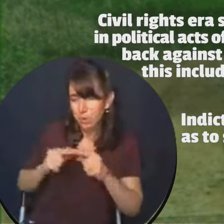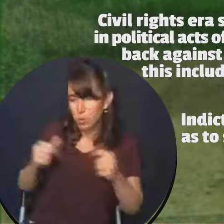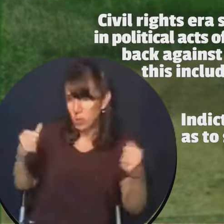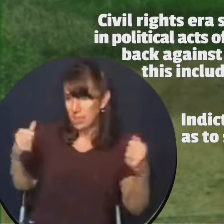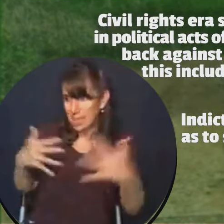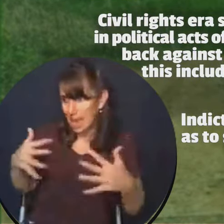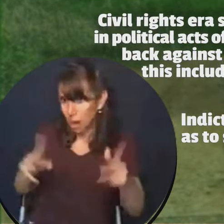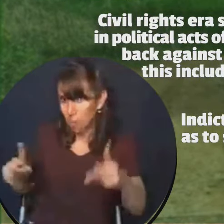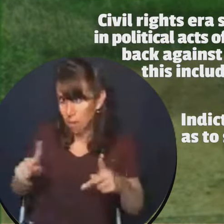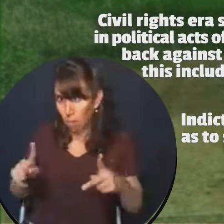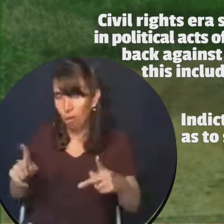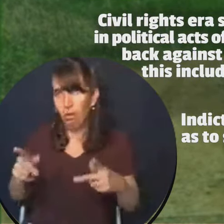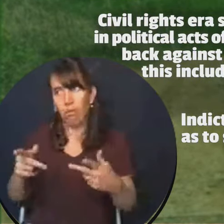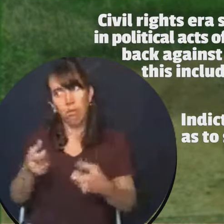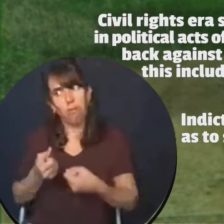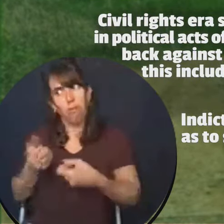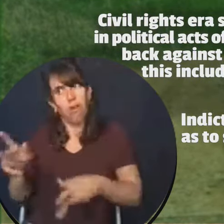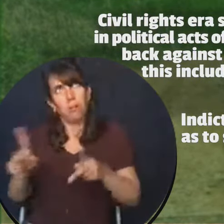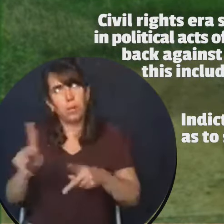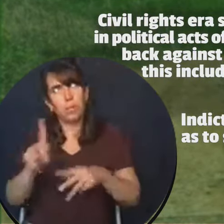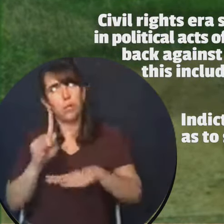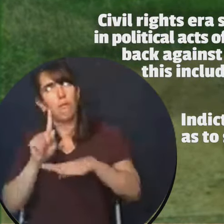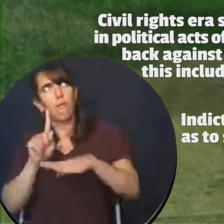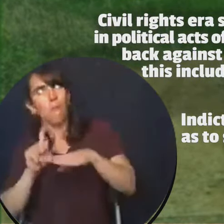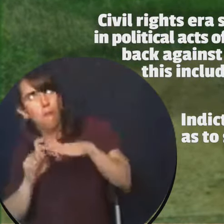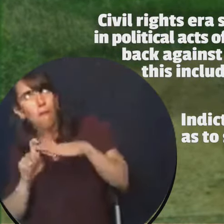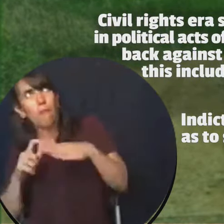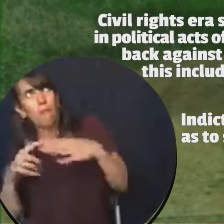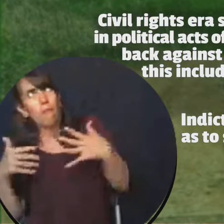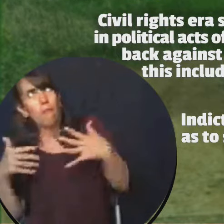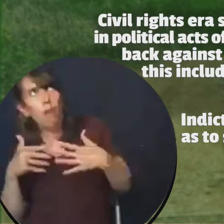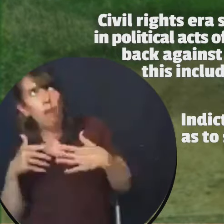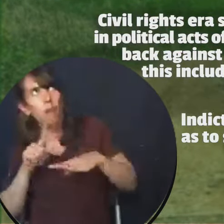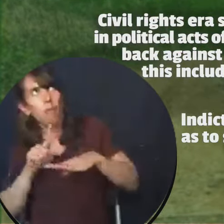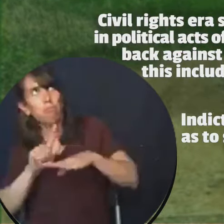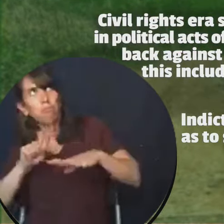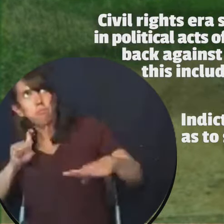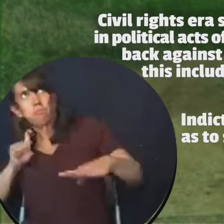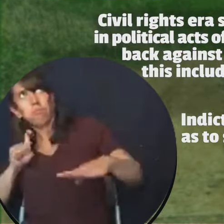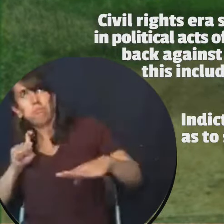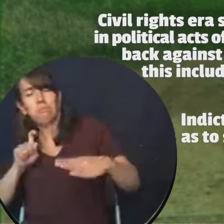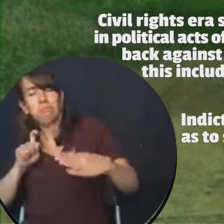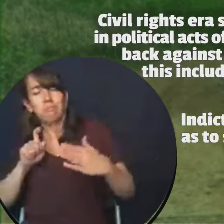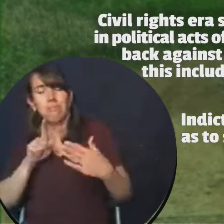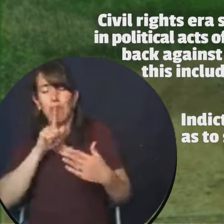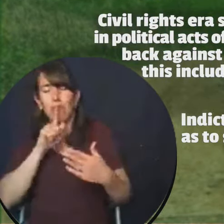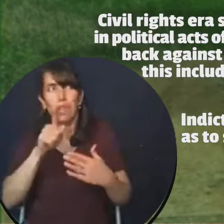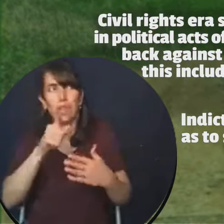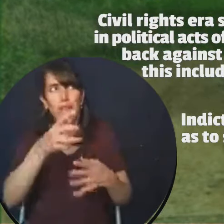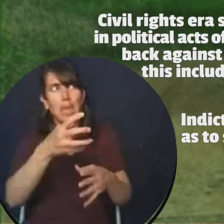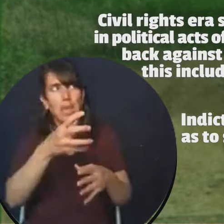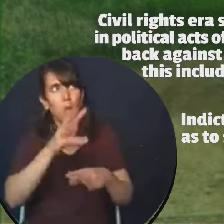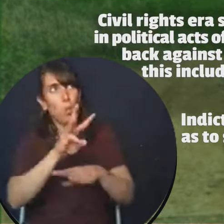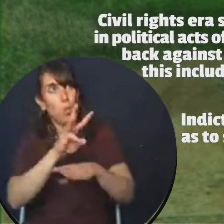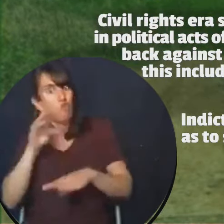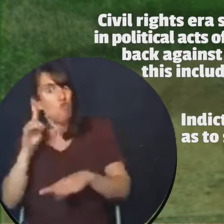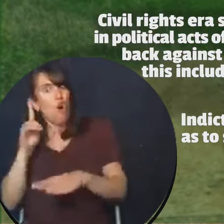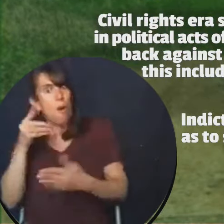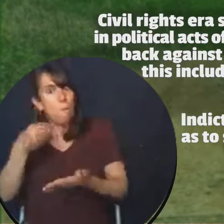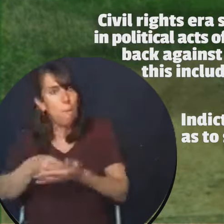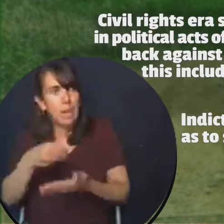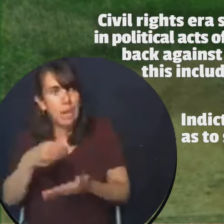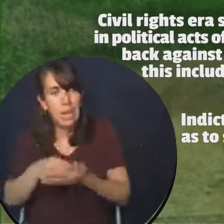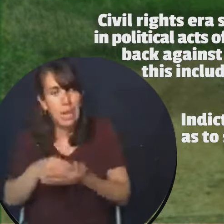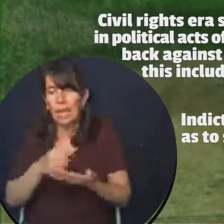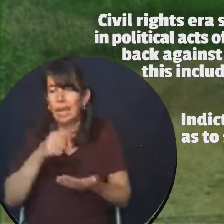communities from the public at large, and to send people scrambling to pool financial resources to post bail and mount